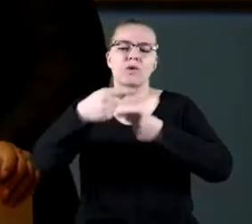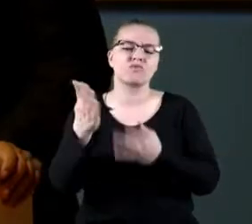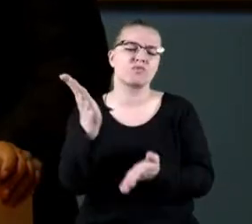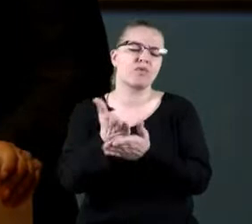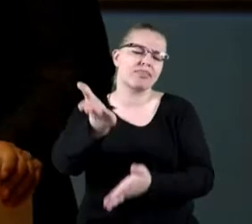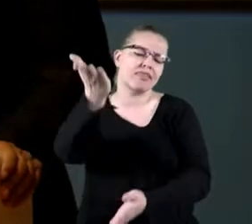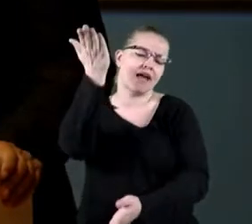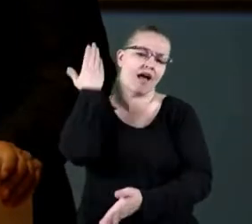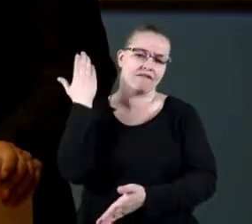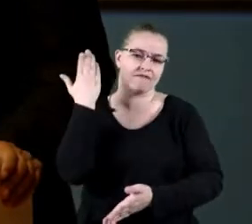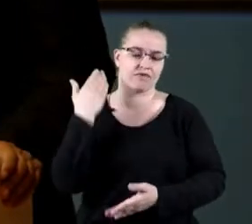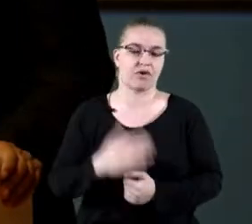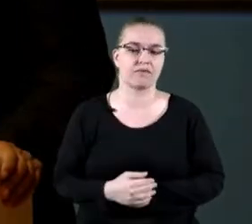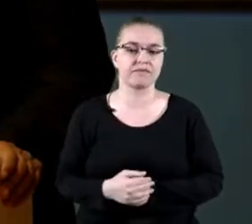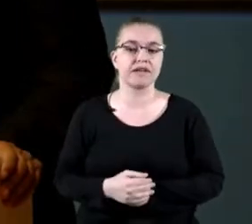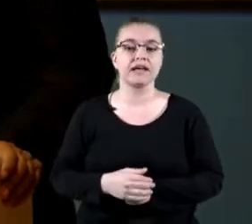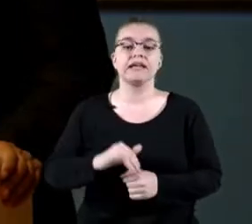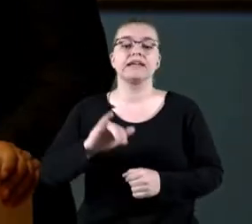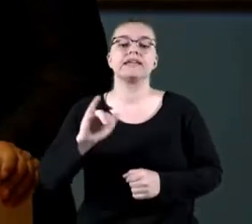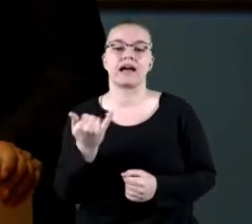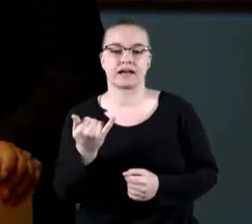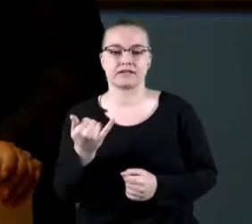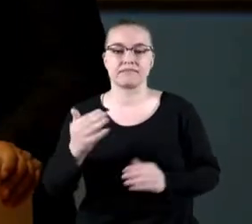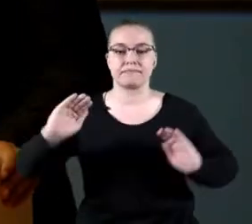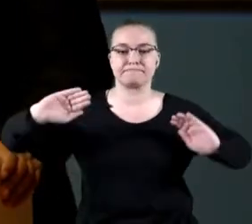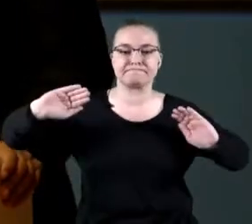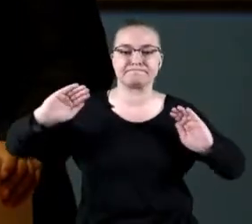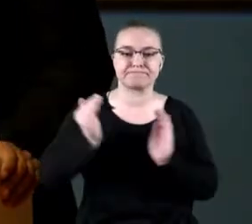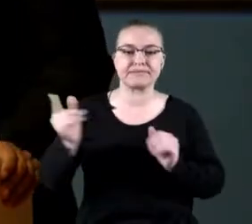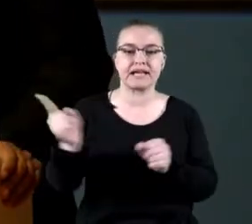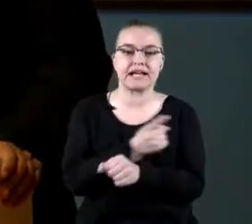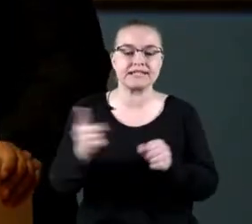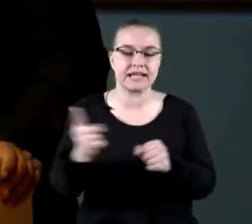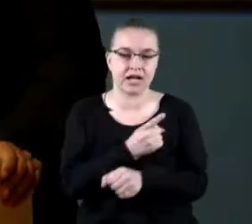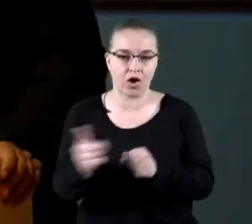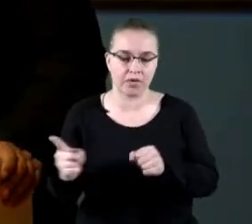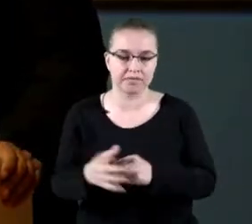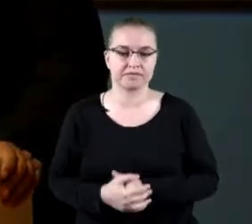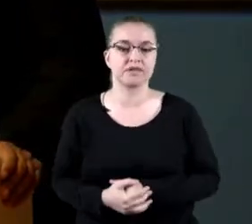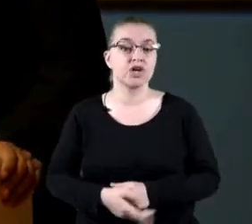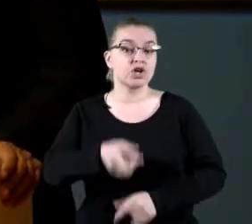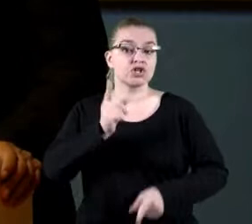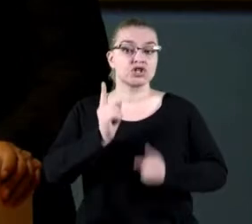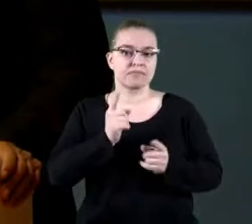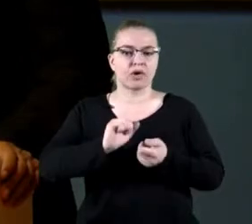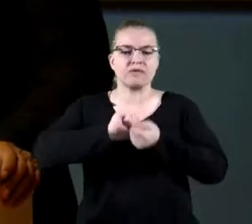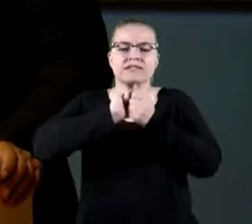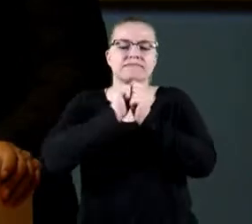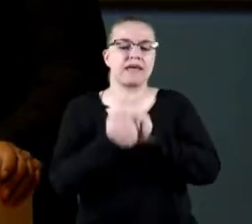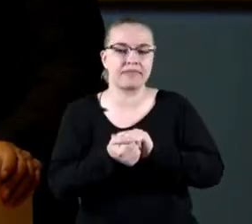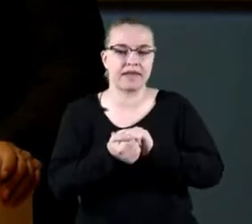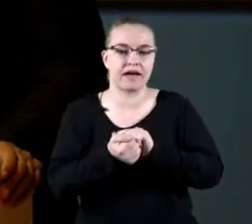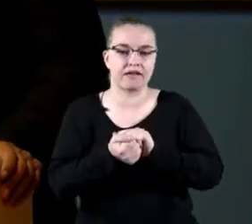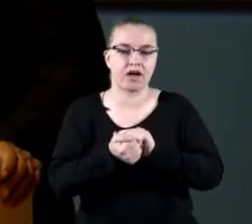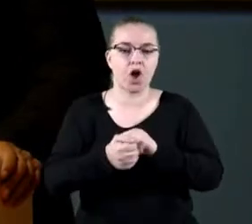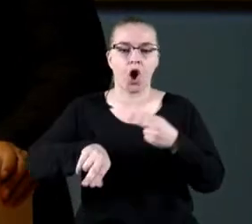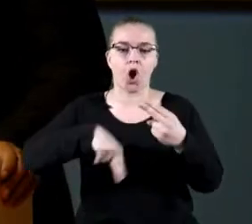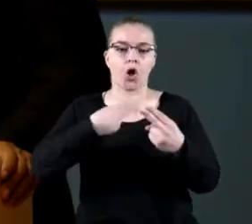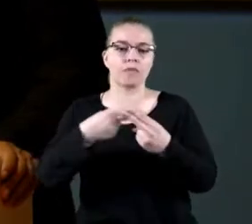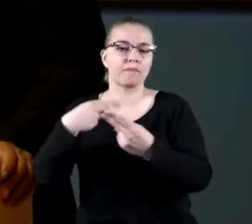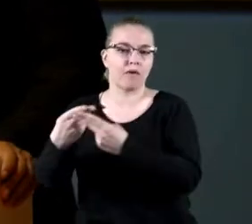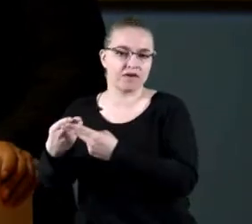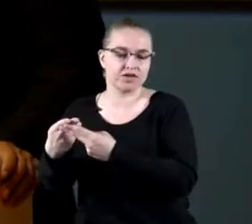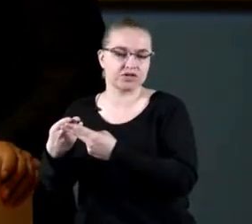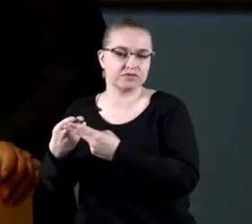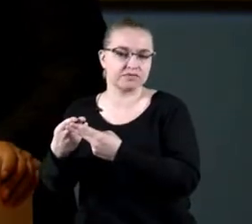approach. Very, very quickly we switched into an humanitarian response mood, because at the end of the day, disasters were